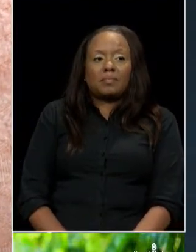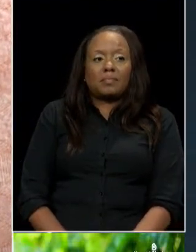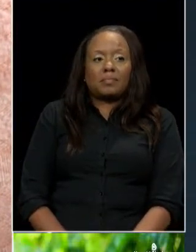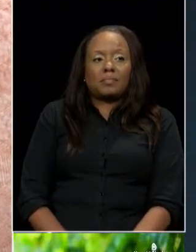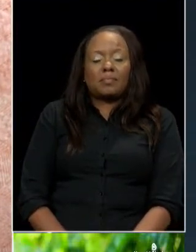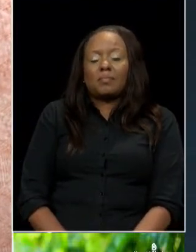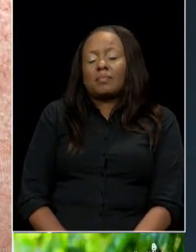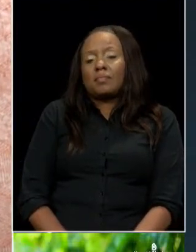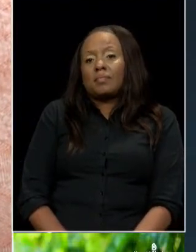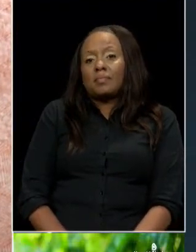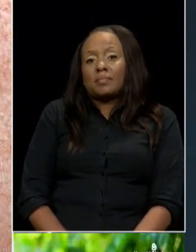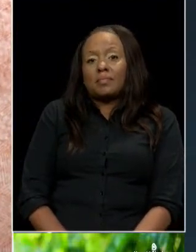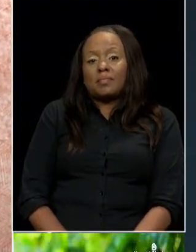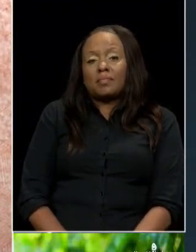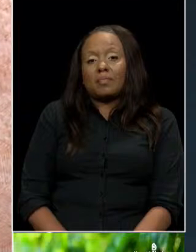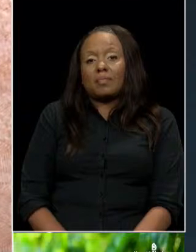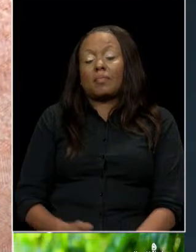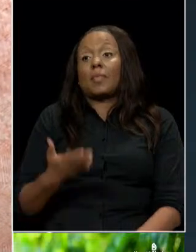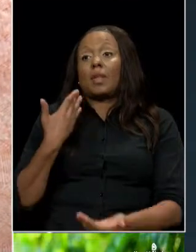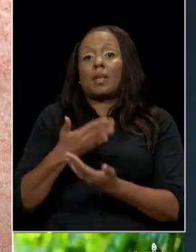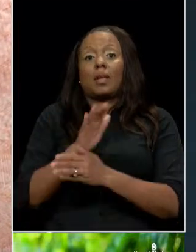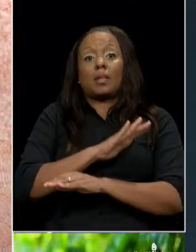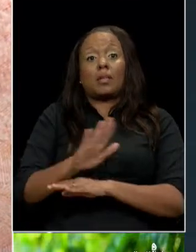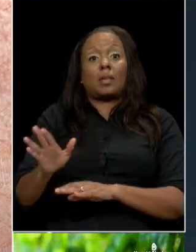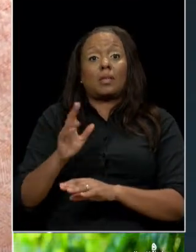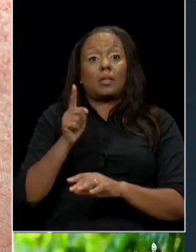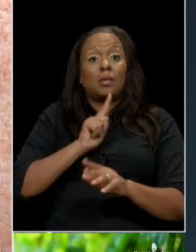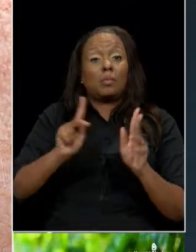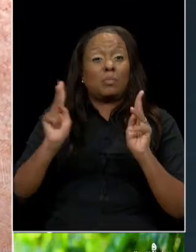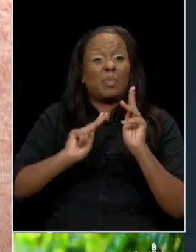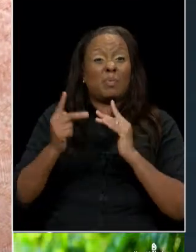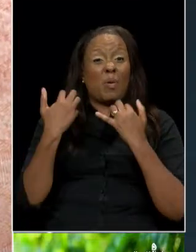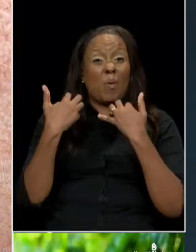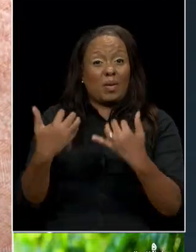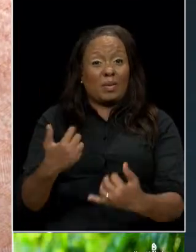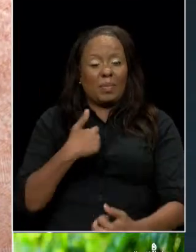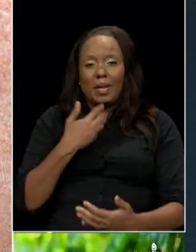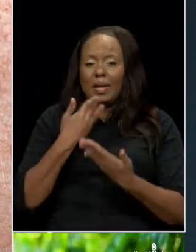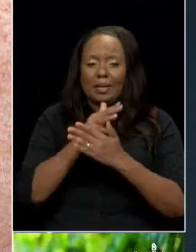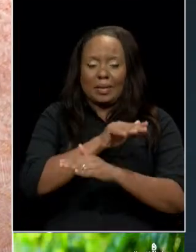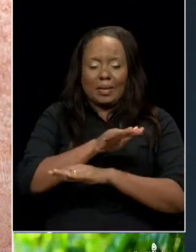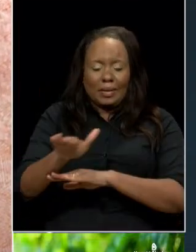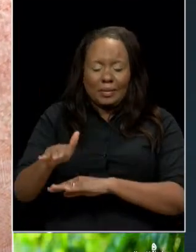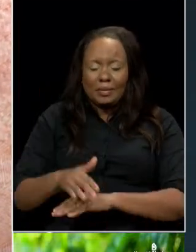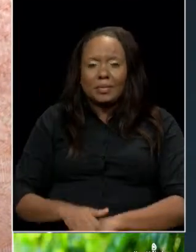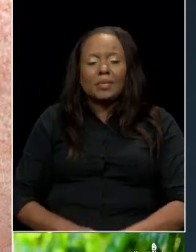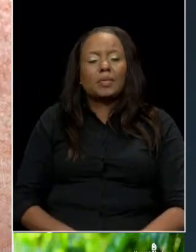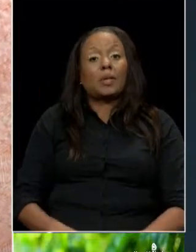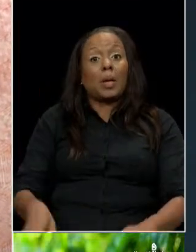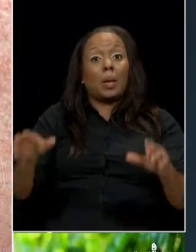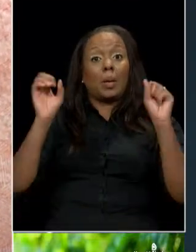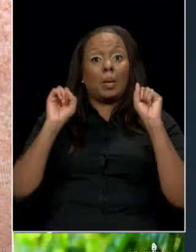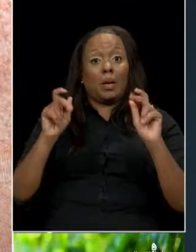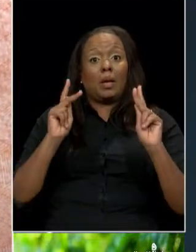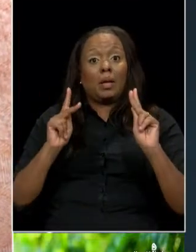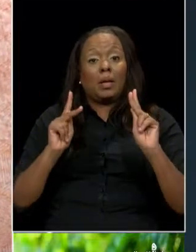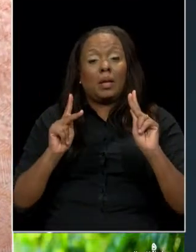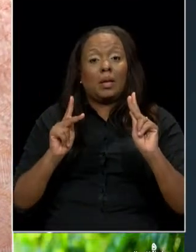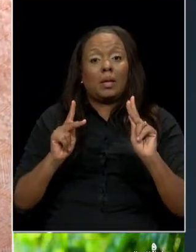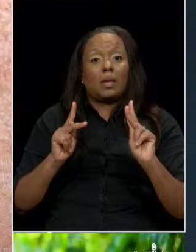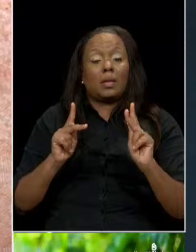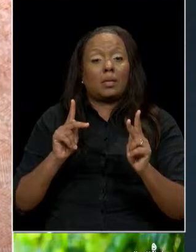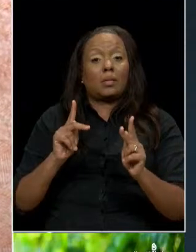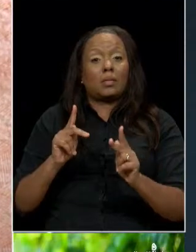or listening. Well, some of my concerns really stemmed with again, as Dr. Ferdinand